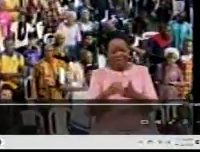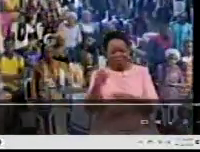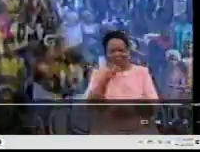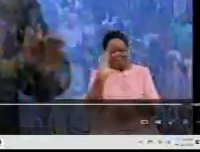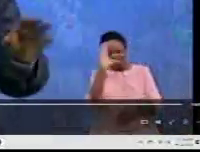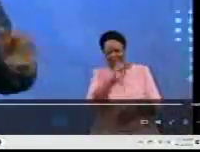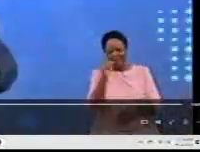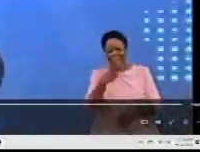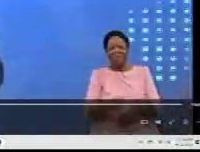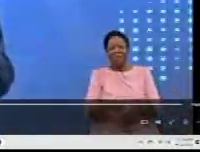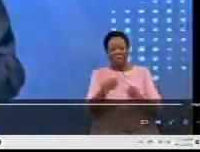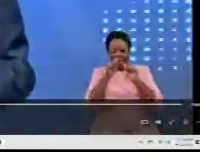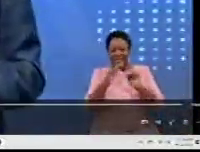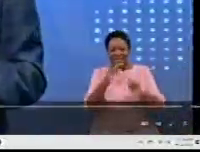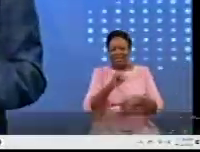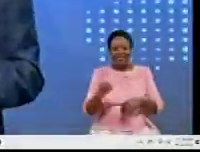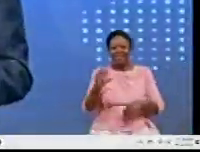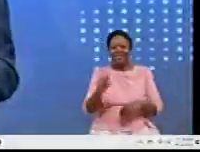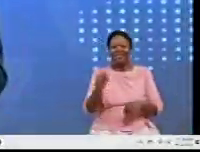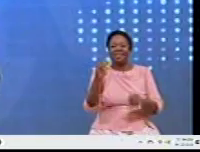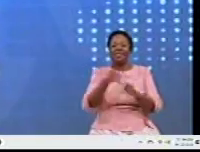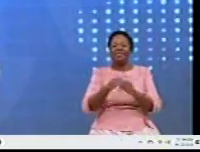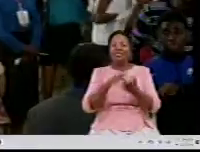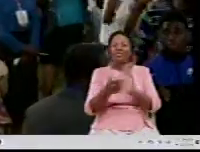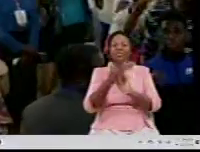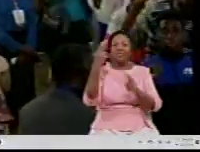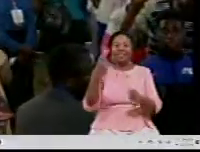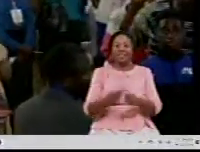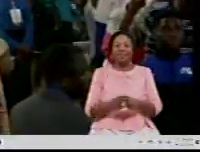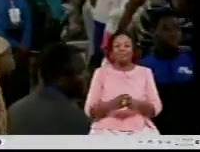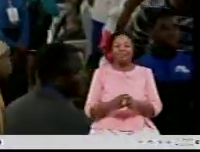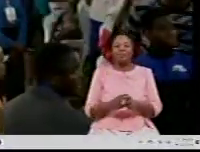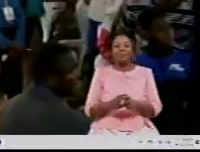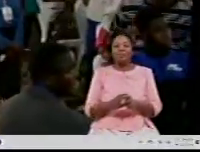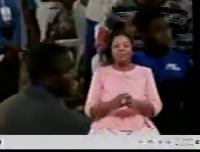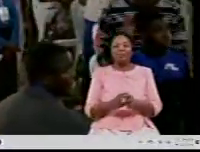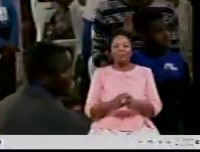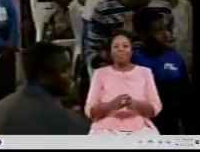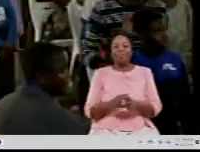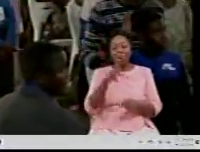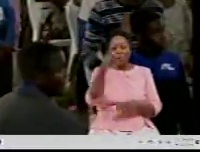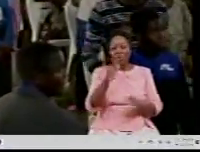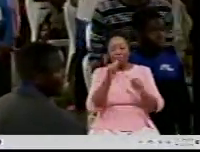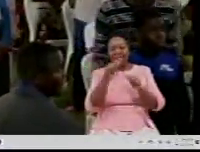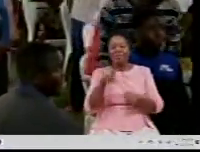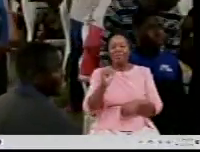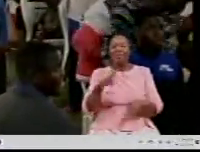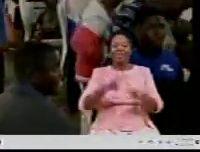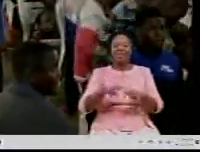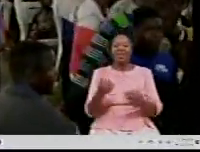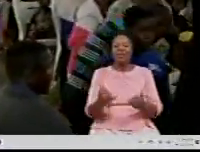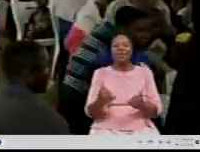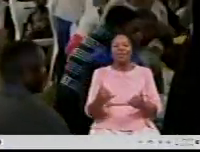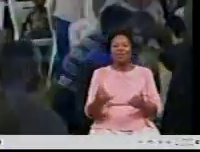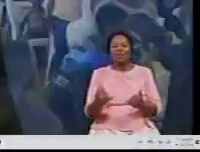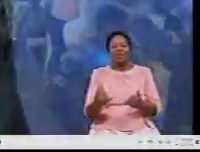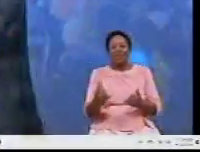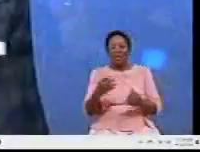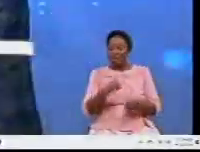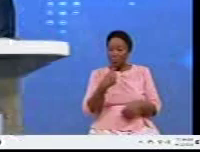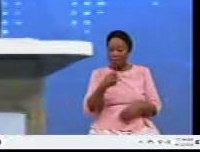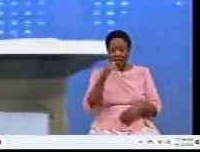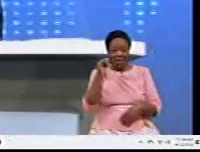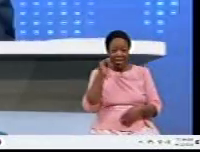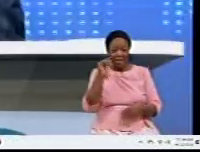your blessing in Jesus' name. God bless you. You can see that I told you yesterday that